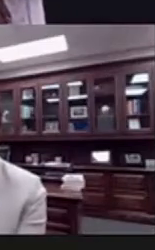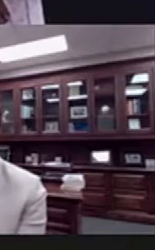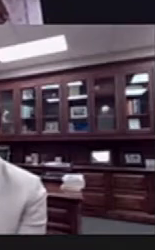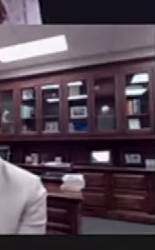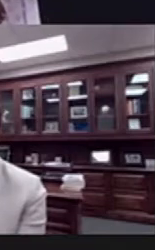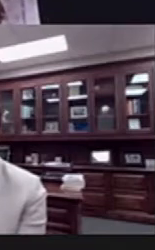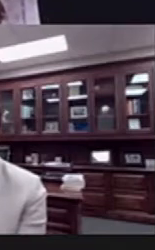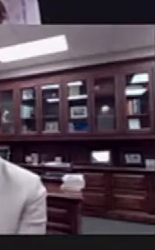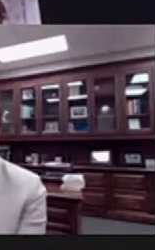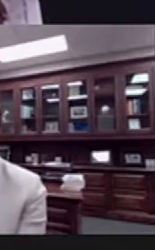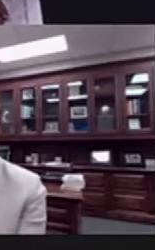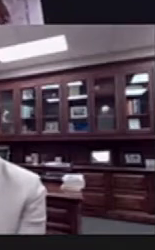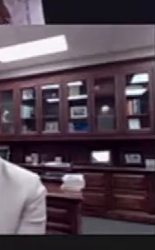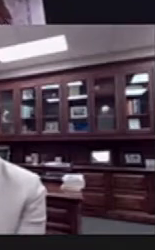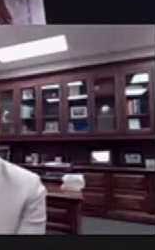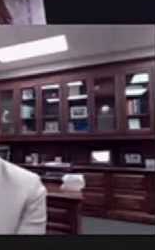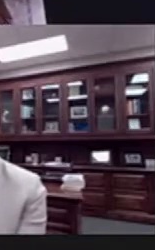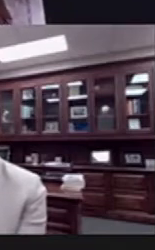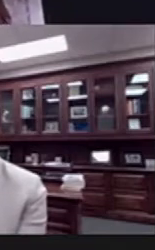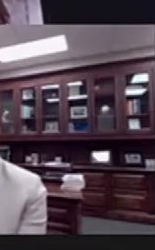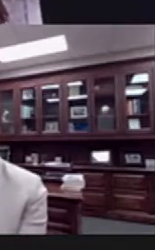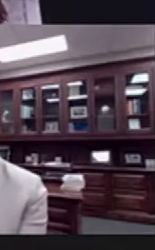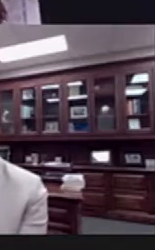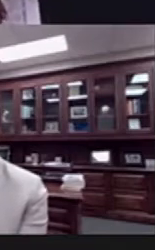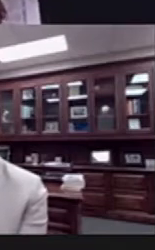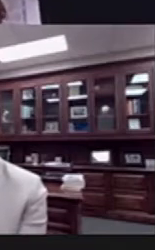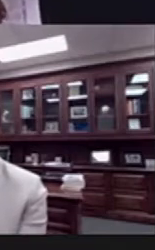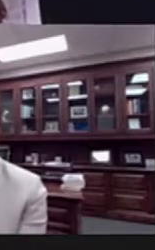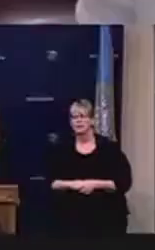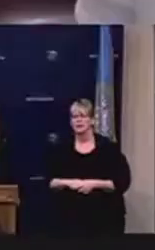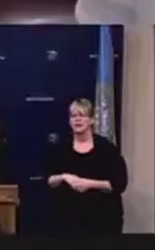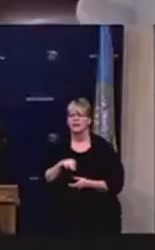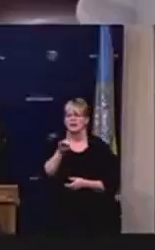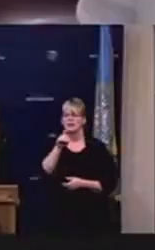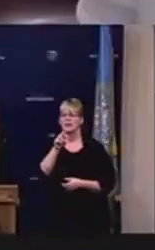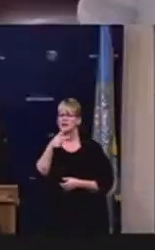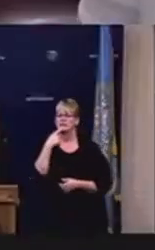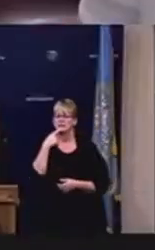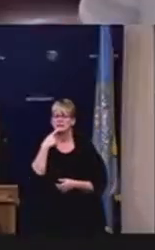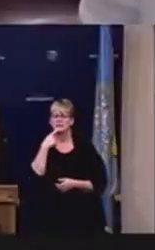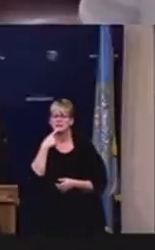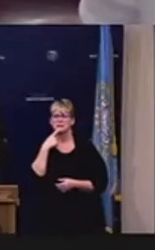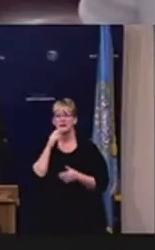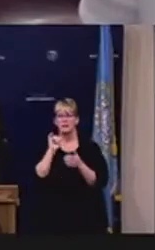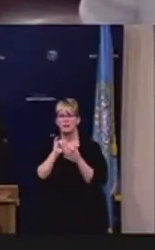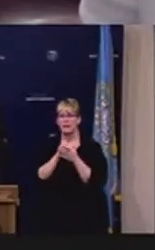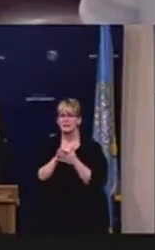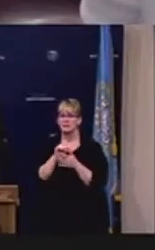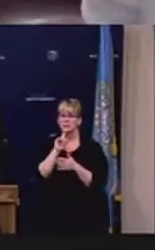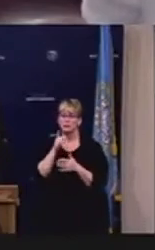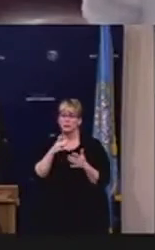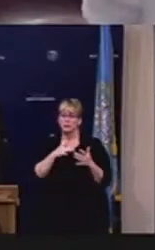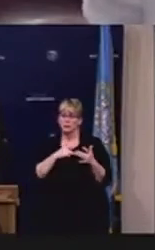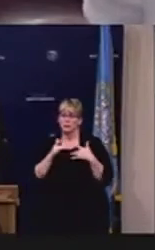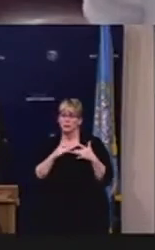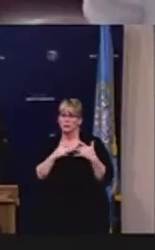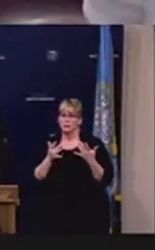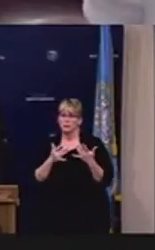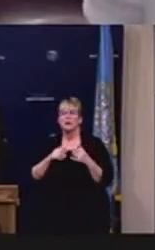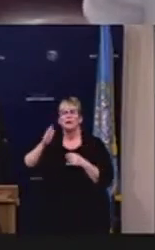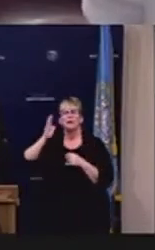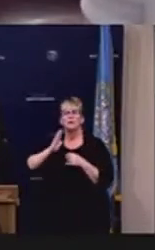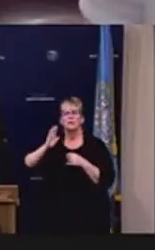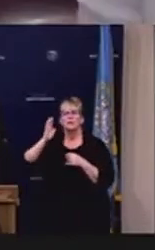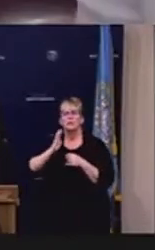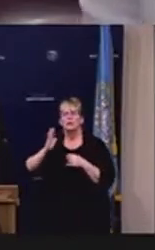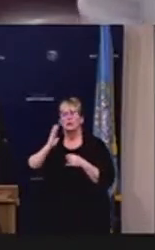speak to that? Yeah, and it is a concern. And I think very early on, when there was a lot